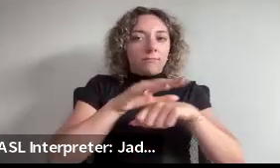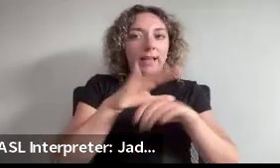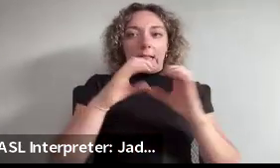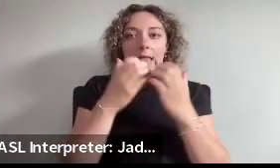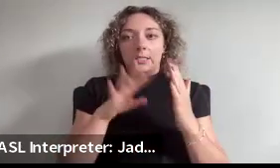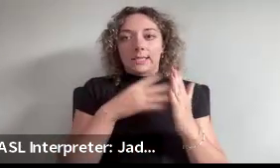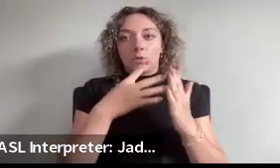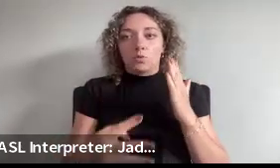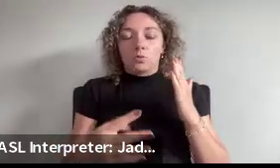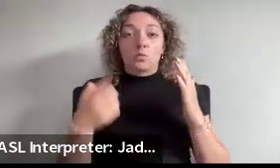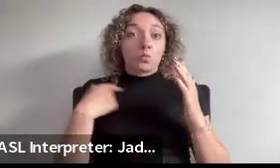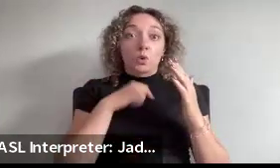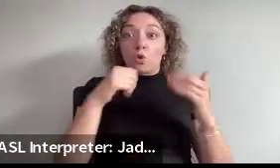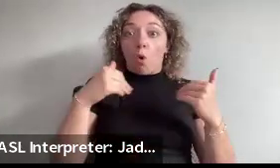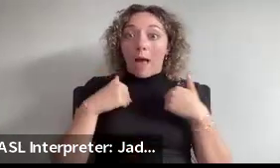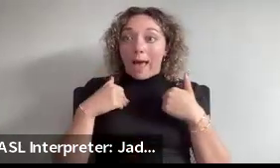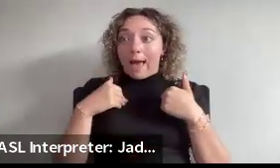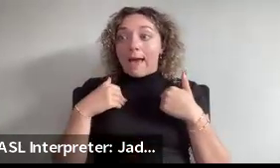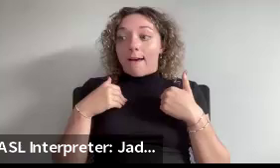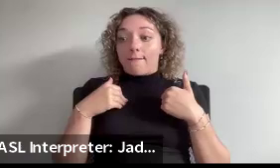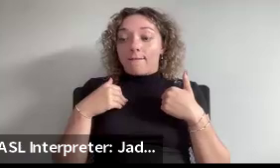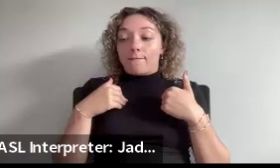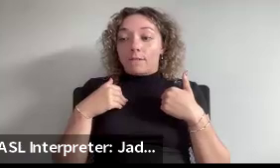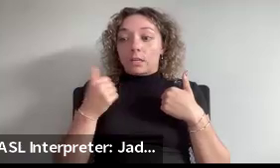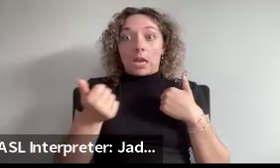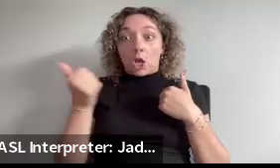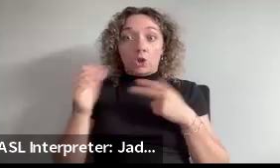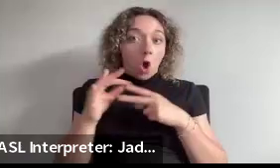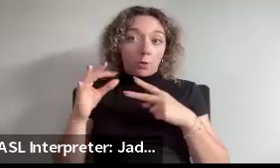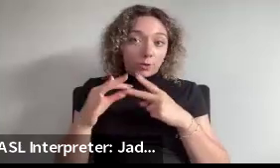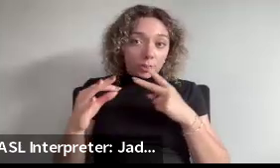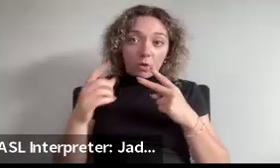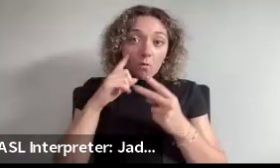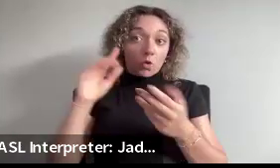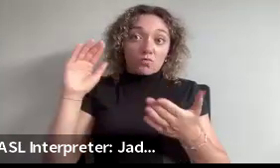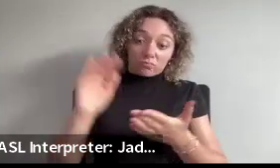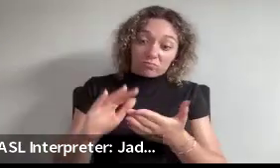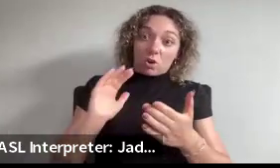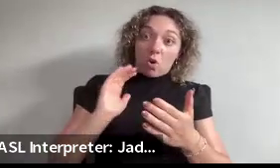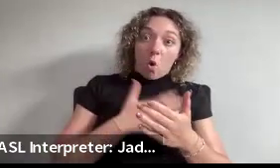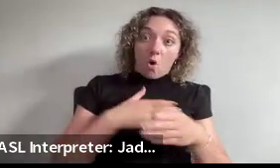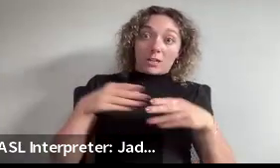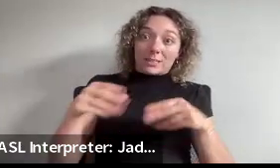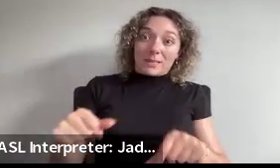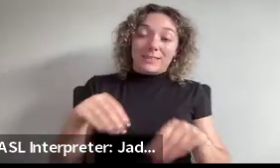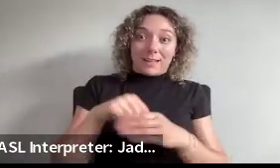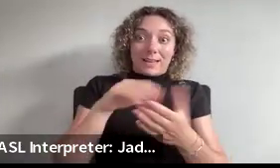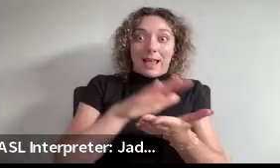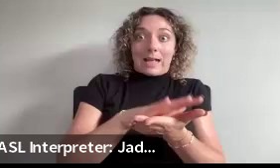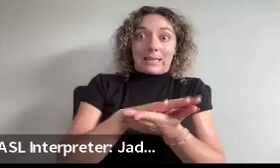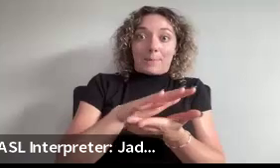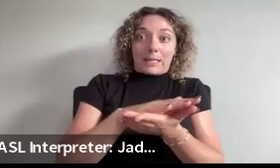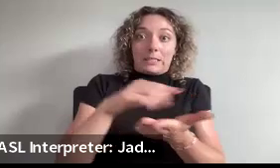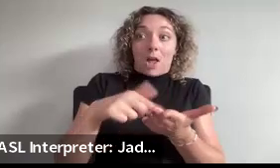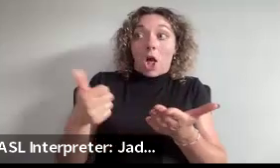don't have any other um, options for reducing expenses within academic affairs other